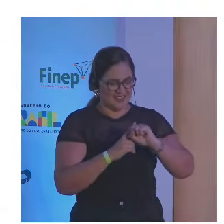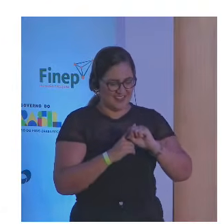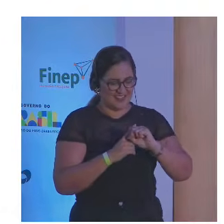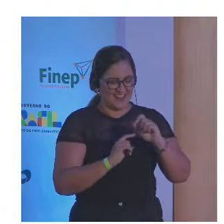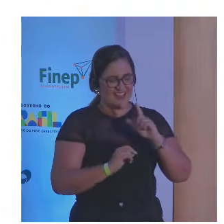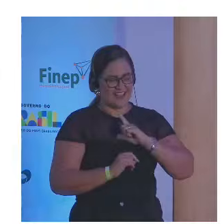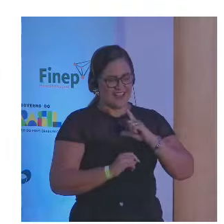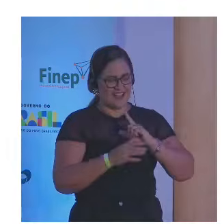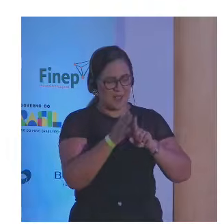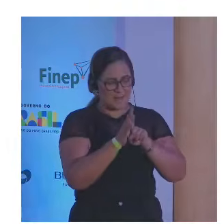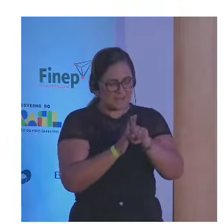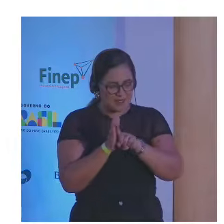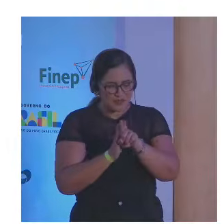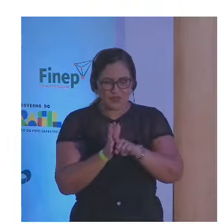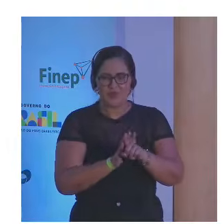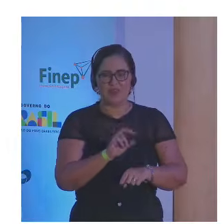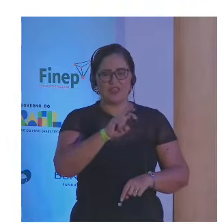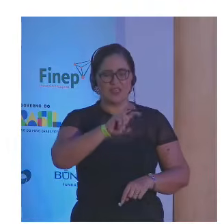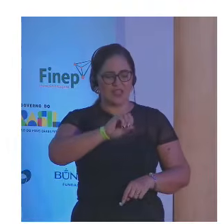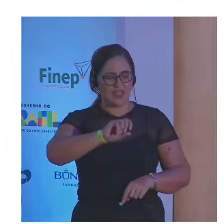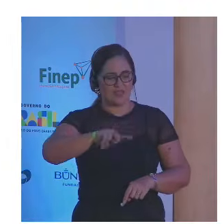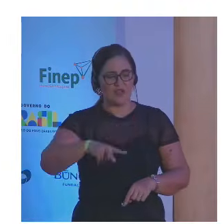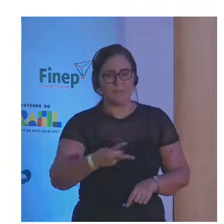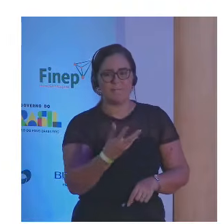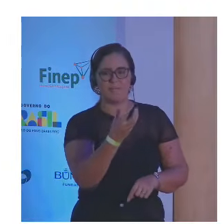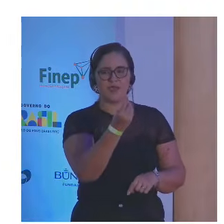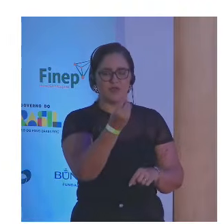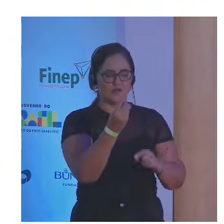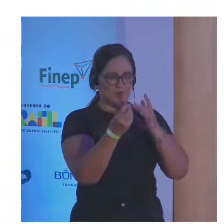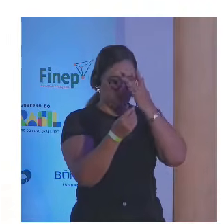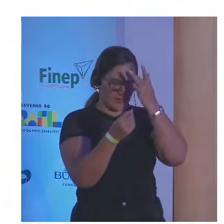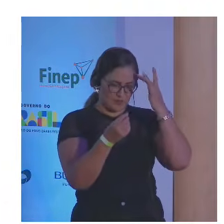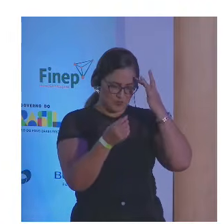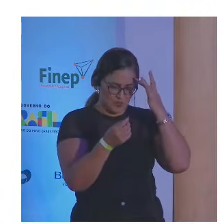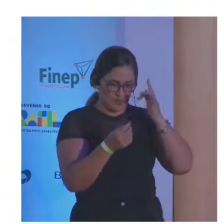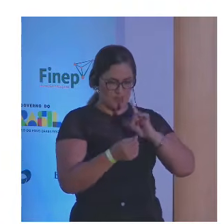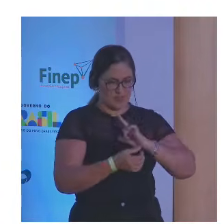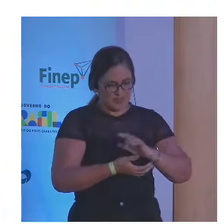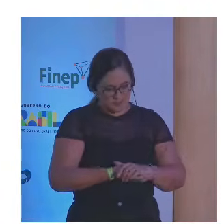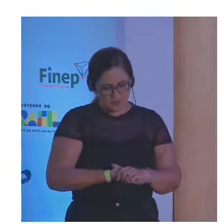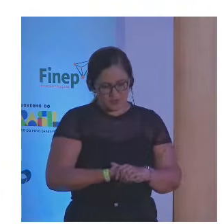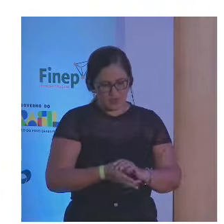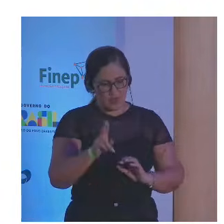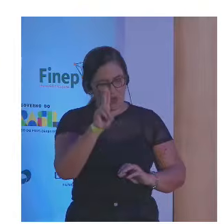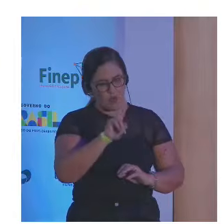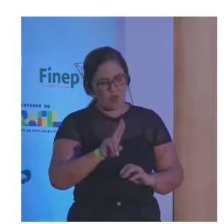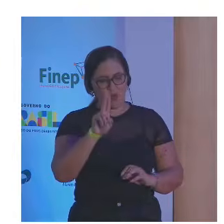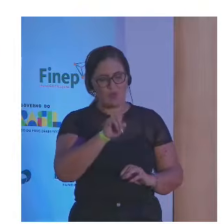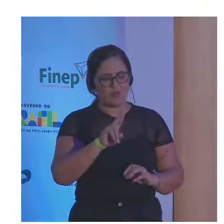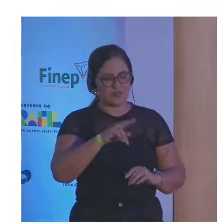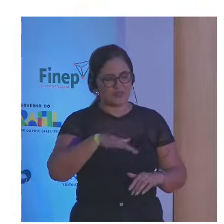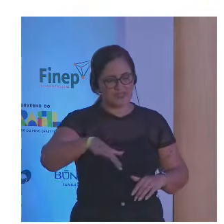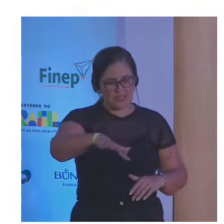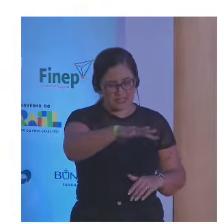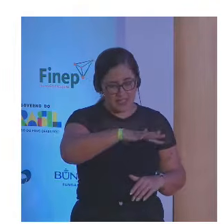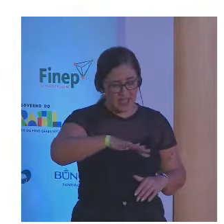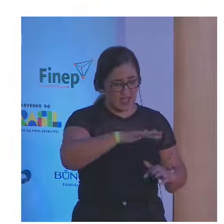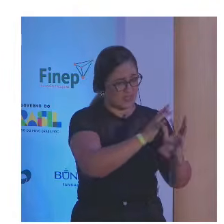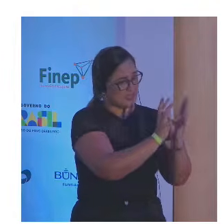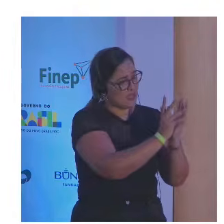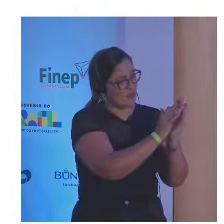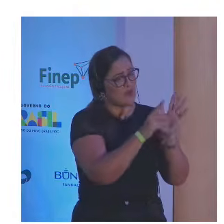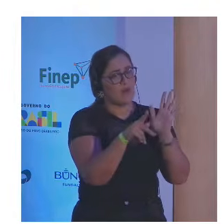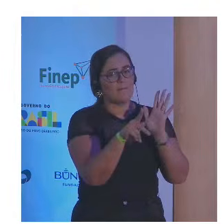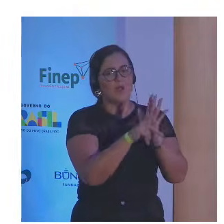500 million people globally use reef areas for fisheries. The tourism in